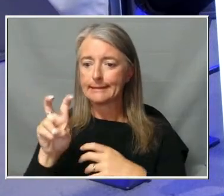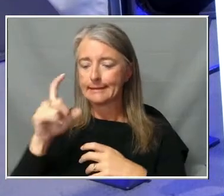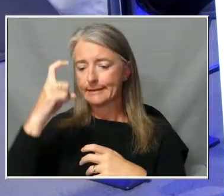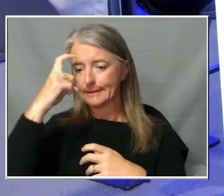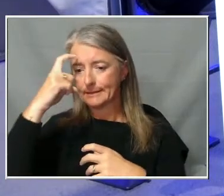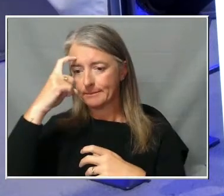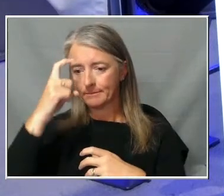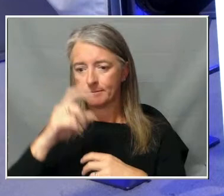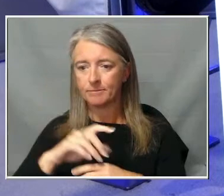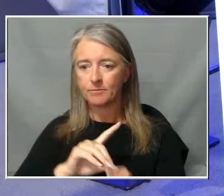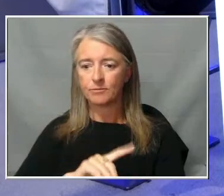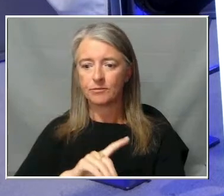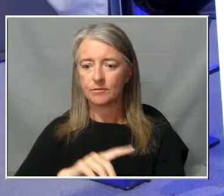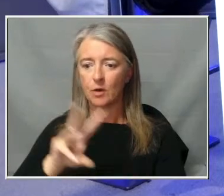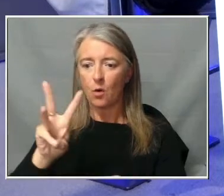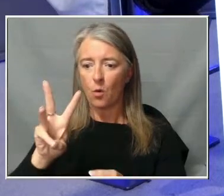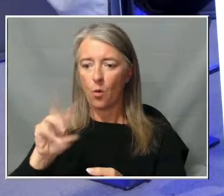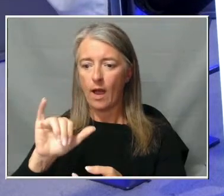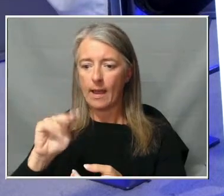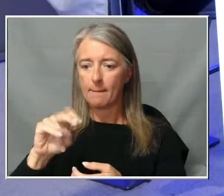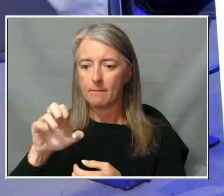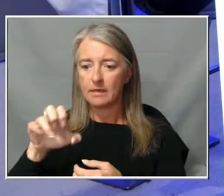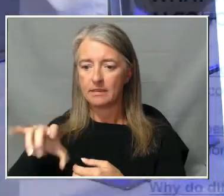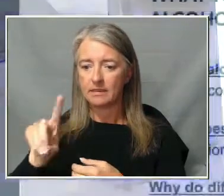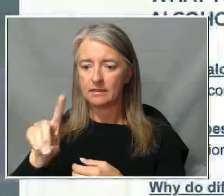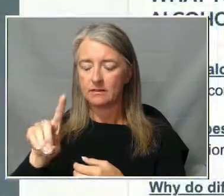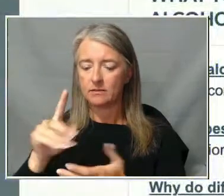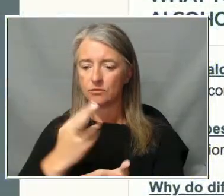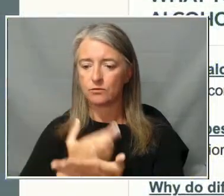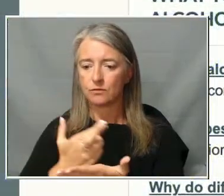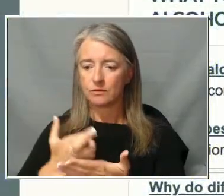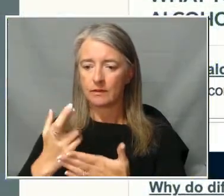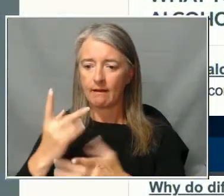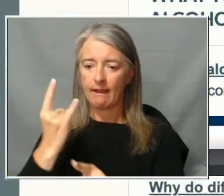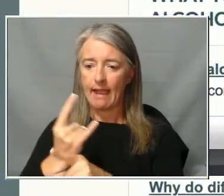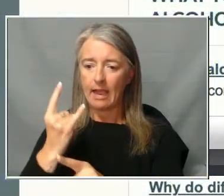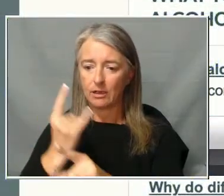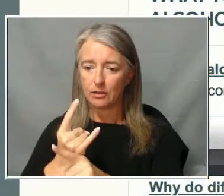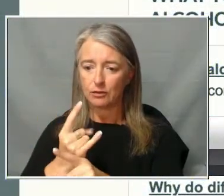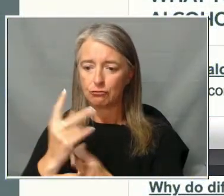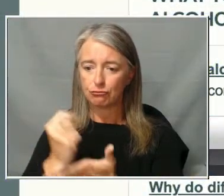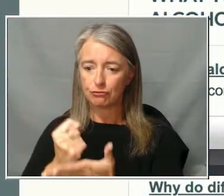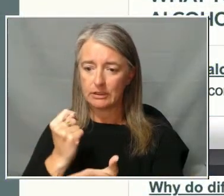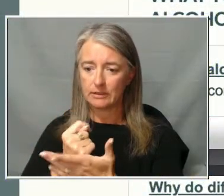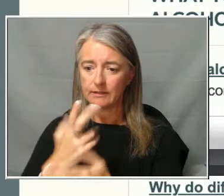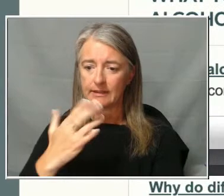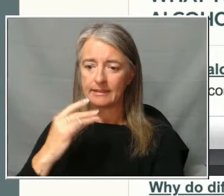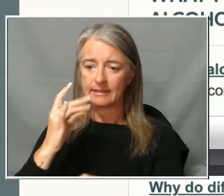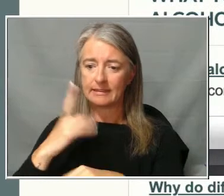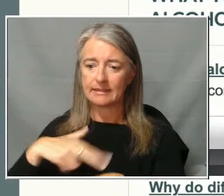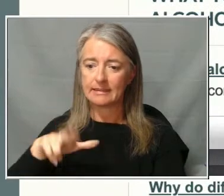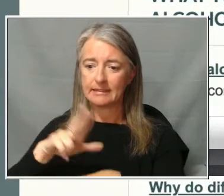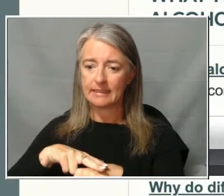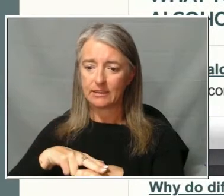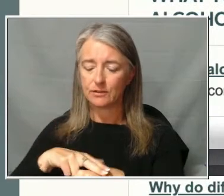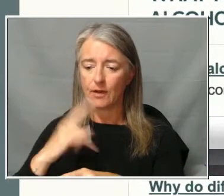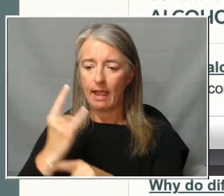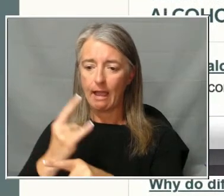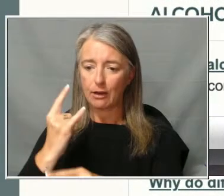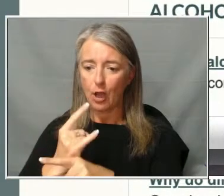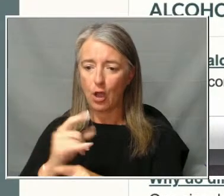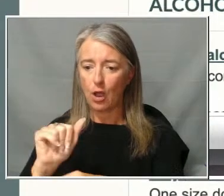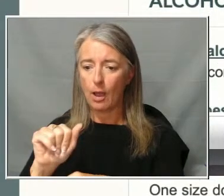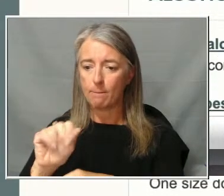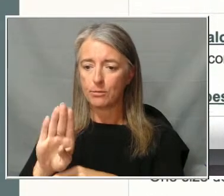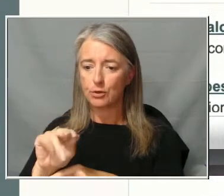you recommended a really great resource for treatment, the Alcohol Treatment Navigator from the National Institute on Alcohol Abuse and Alcoholism. When we're looking at the